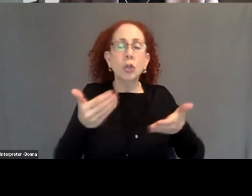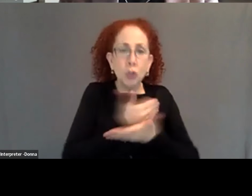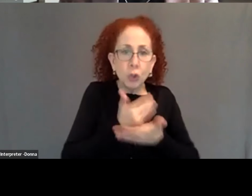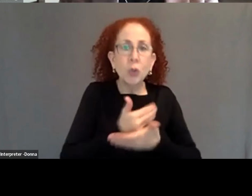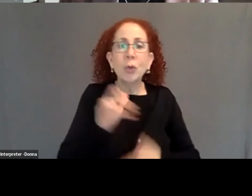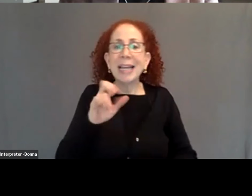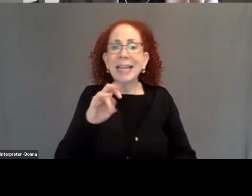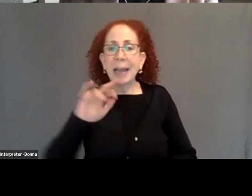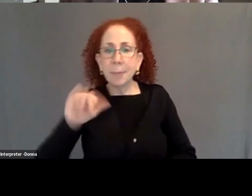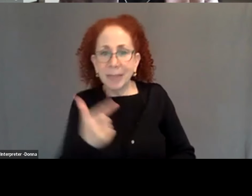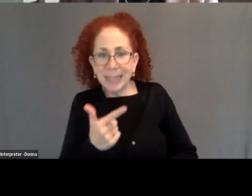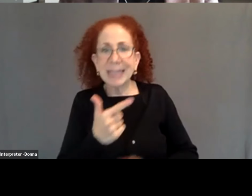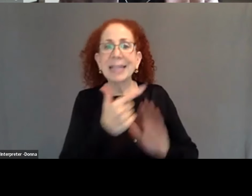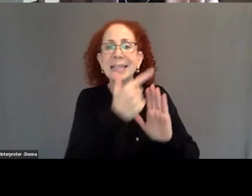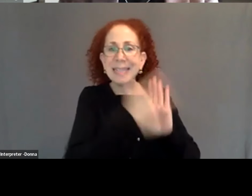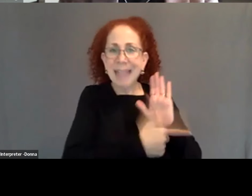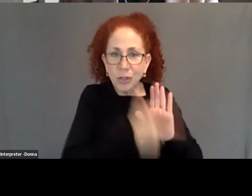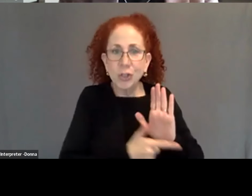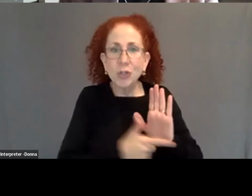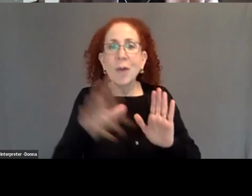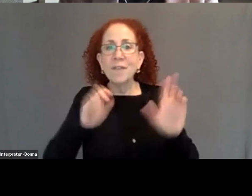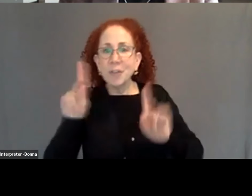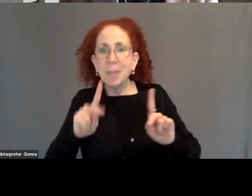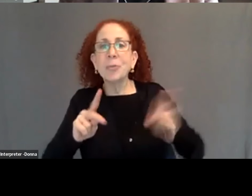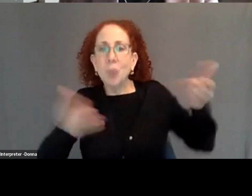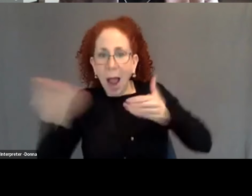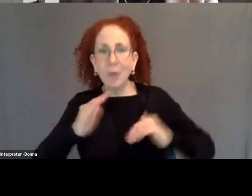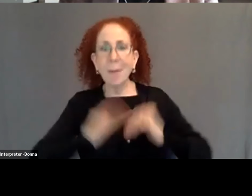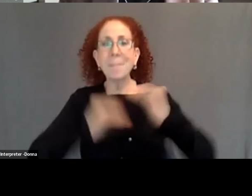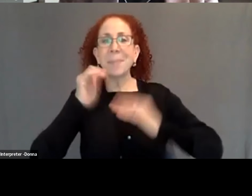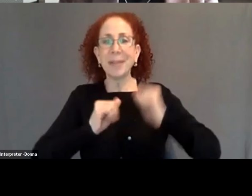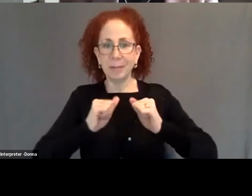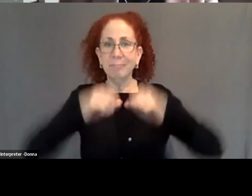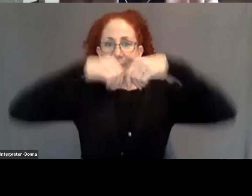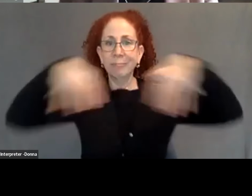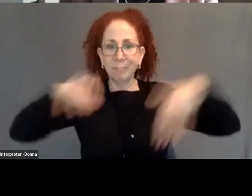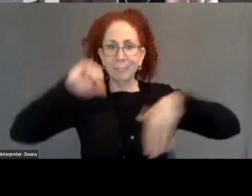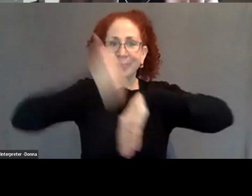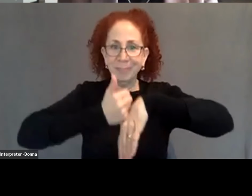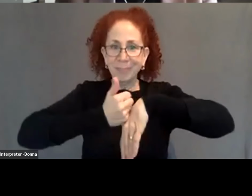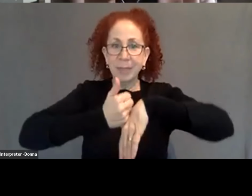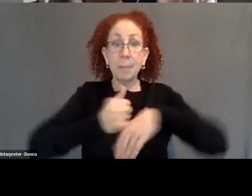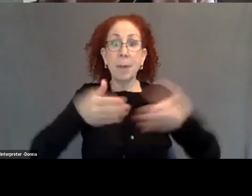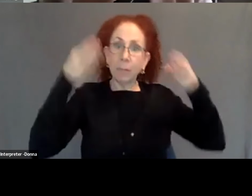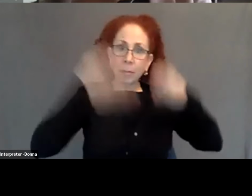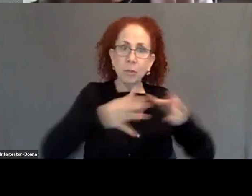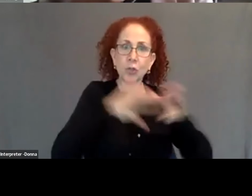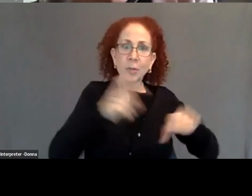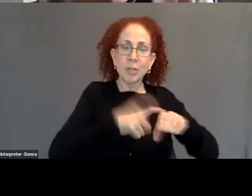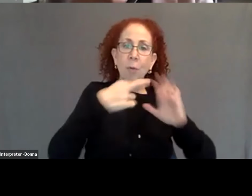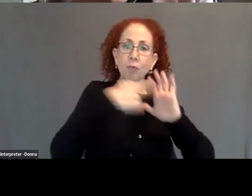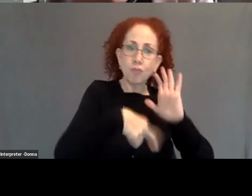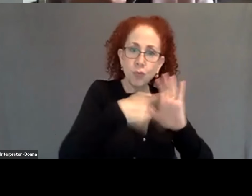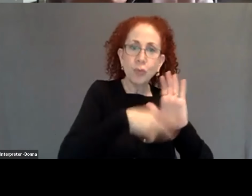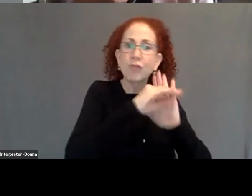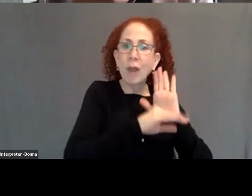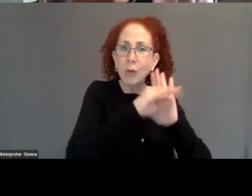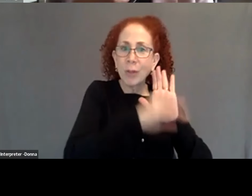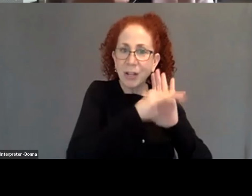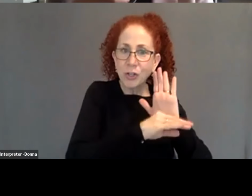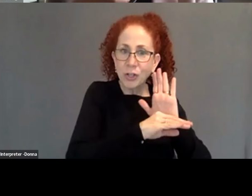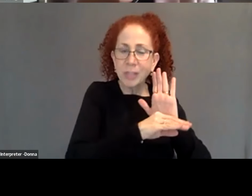50 people to hire and fill it. And so much of our time is spent on rules and regulations. And I came